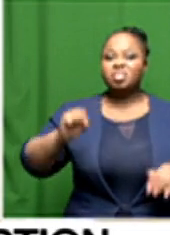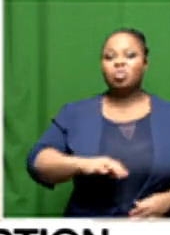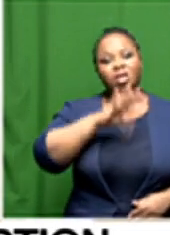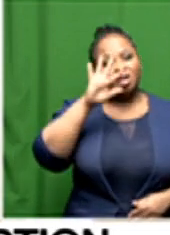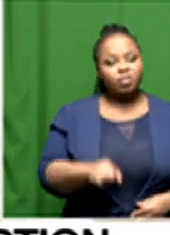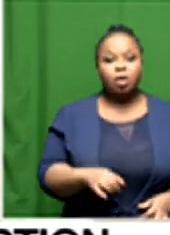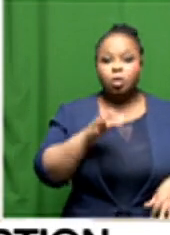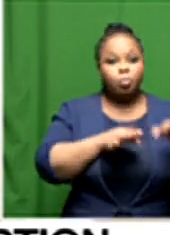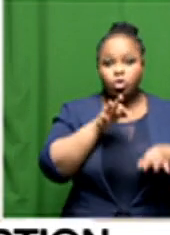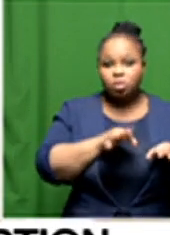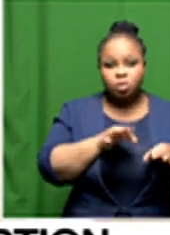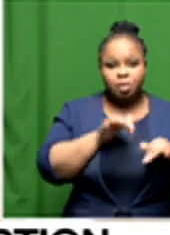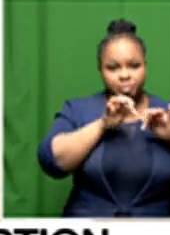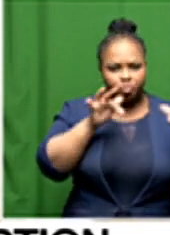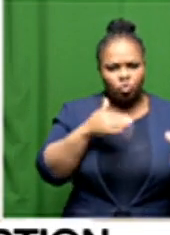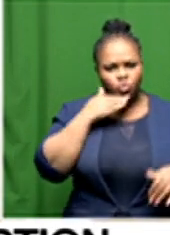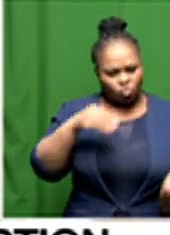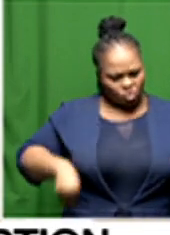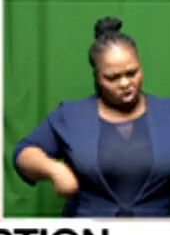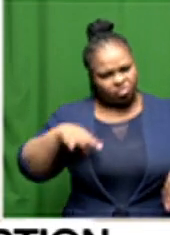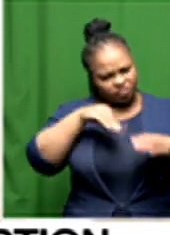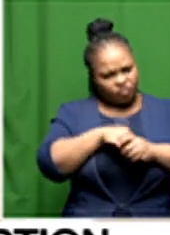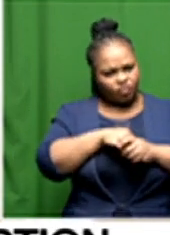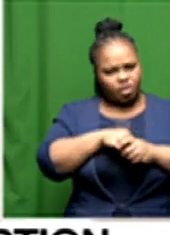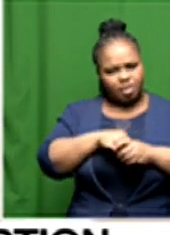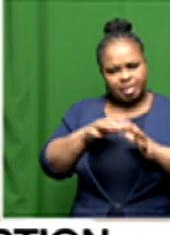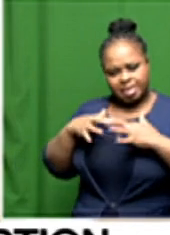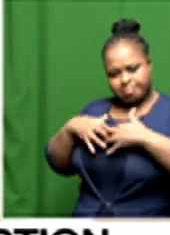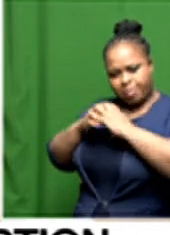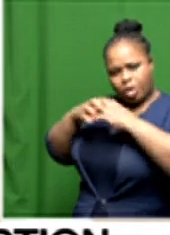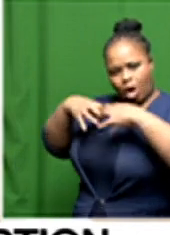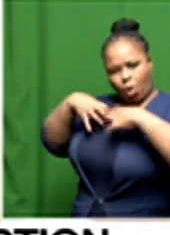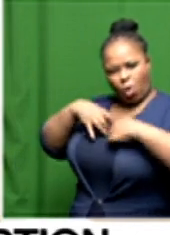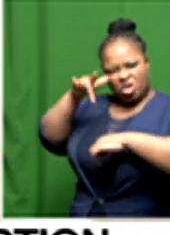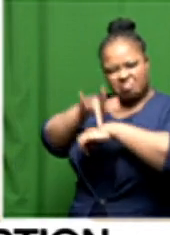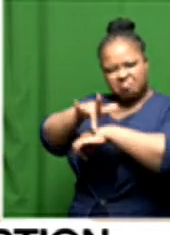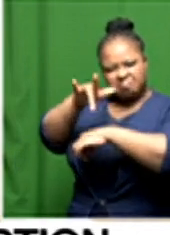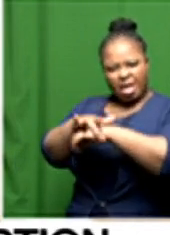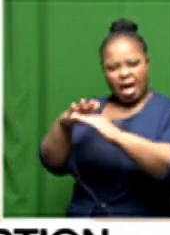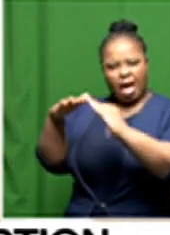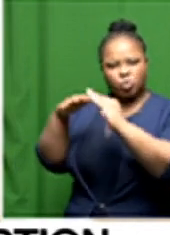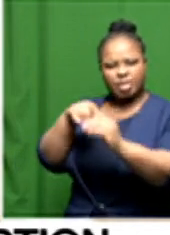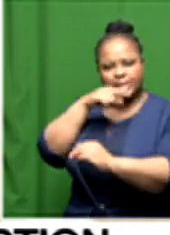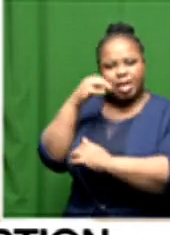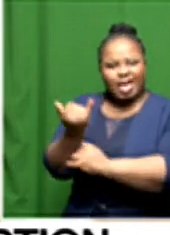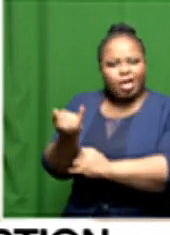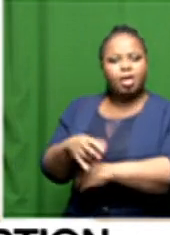of politician who was corrupt, seems to have had their own Nkandla or version of Nkandla.